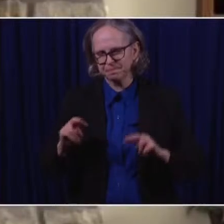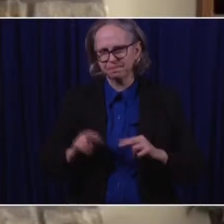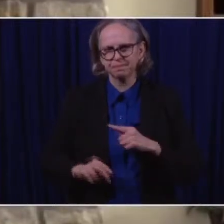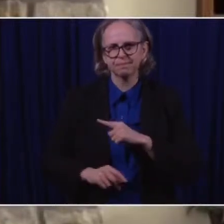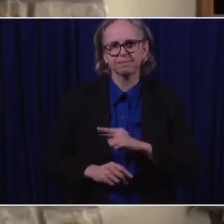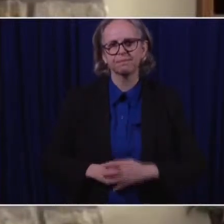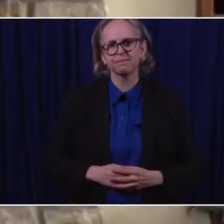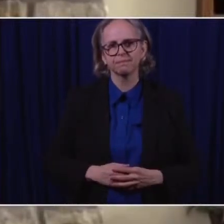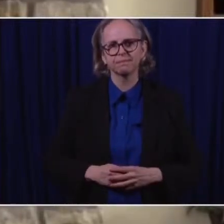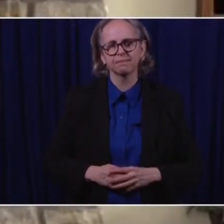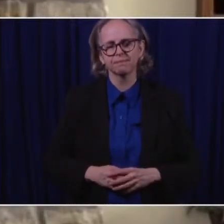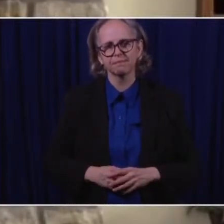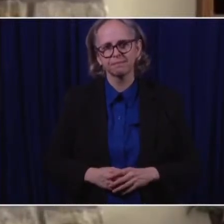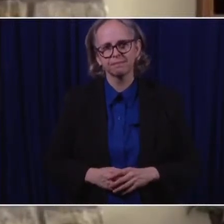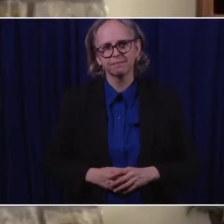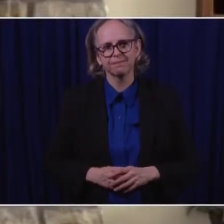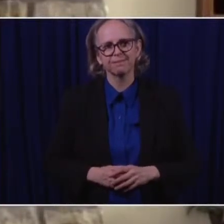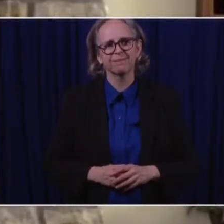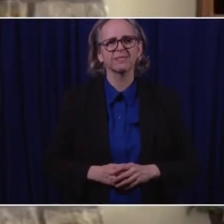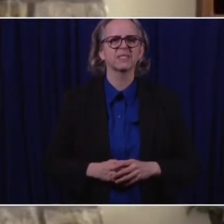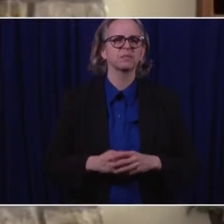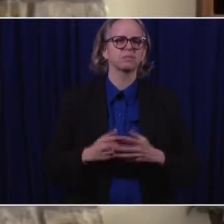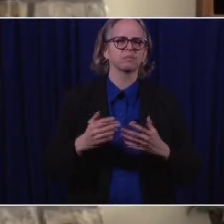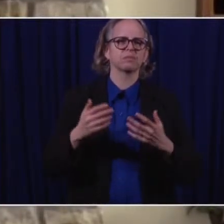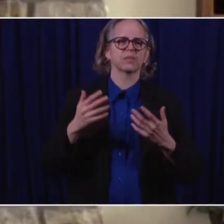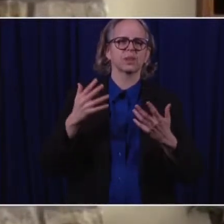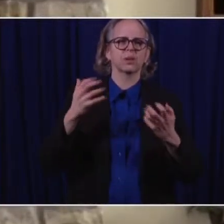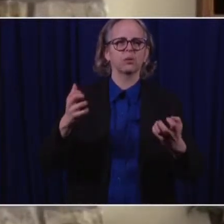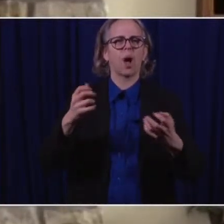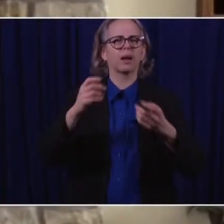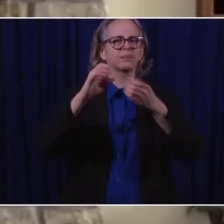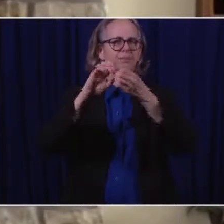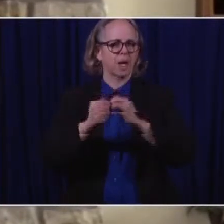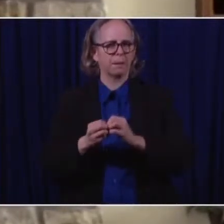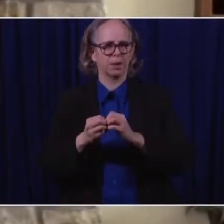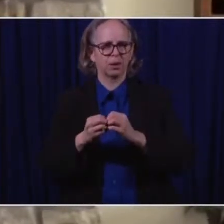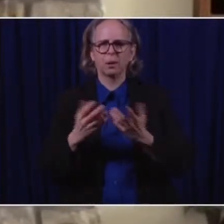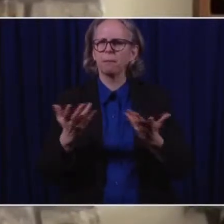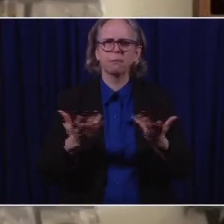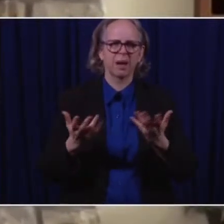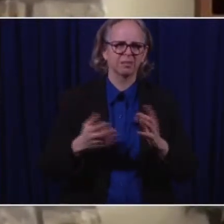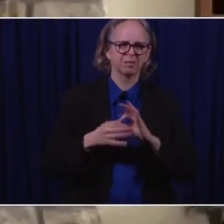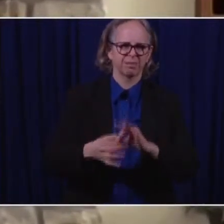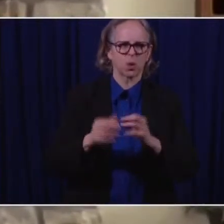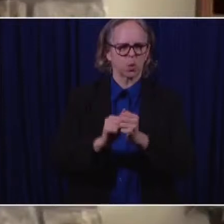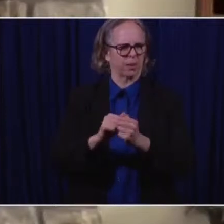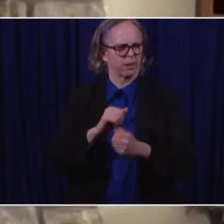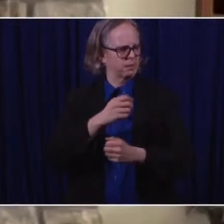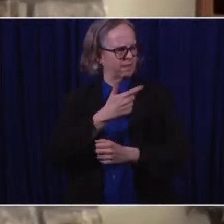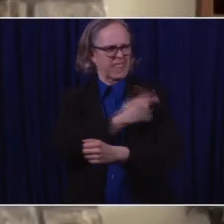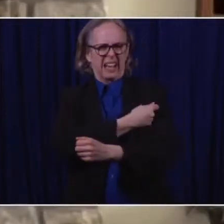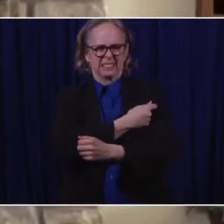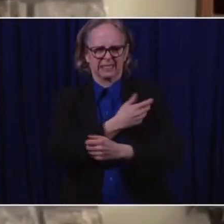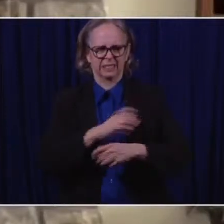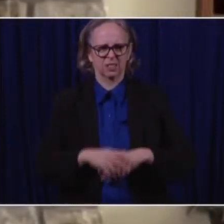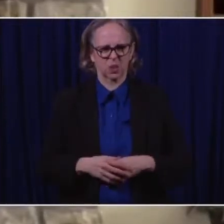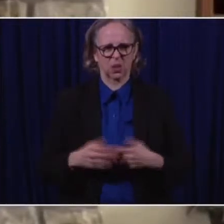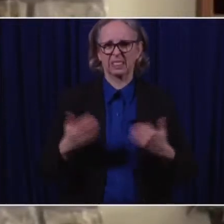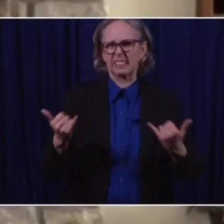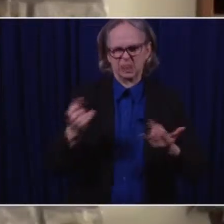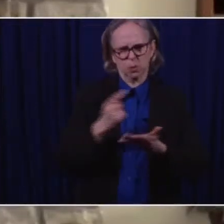Let me just give you a few figures about how much vaccine we're getting. First dose is the week that we are in right now.